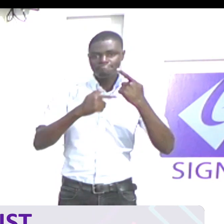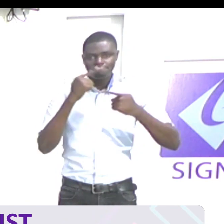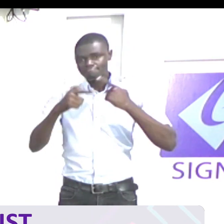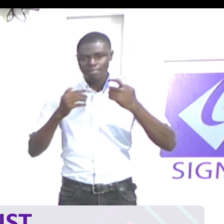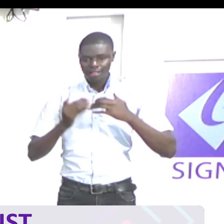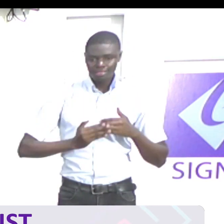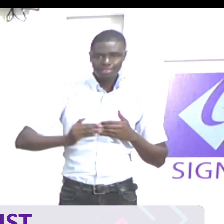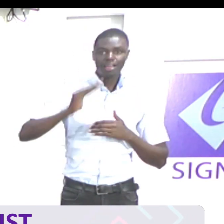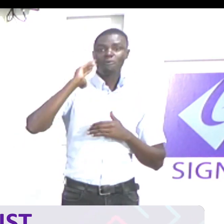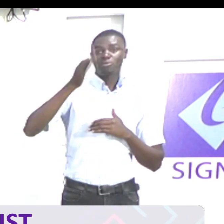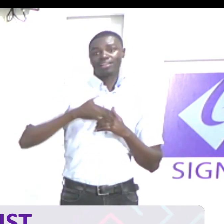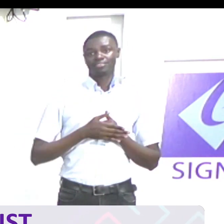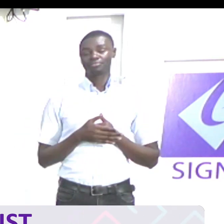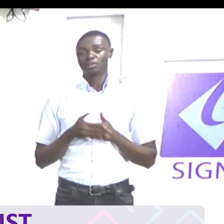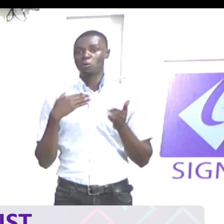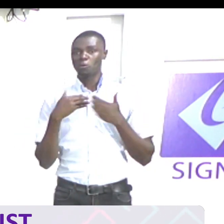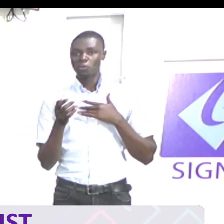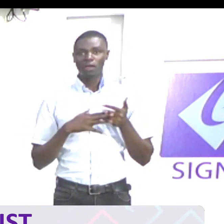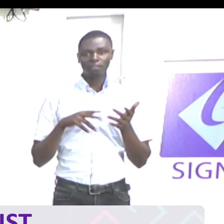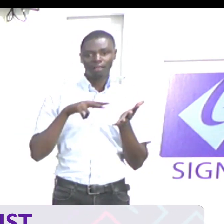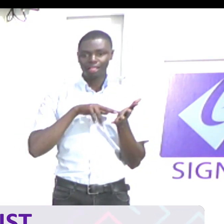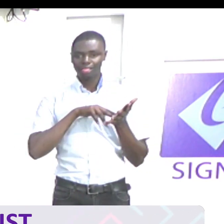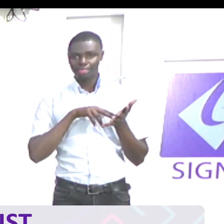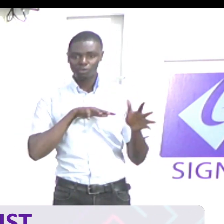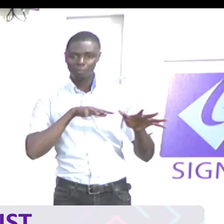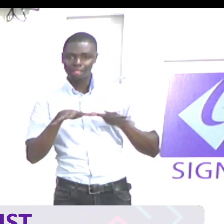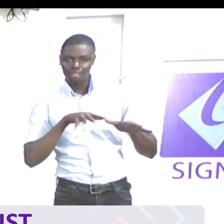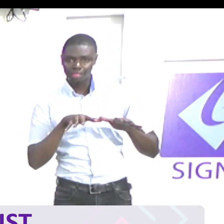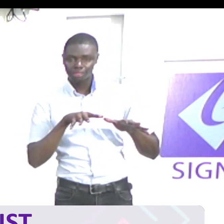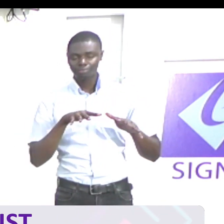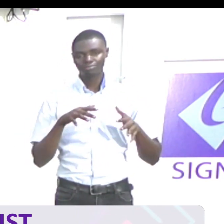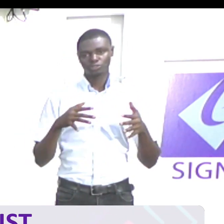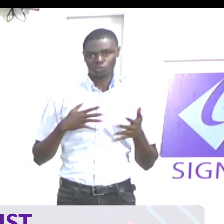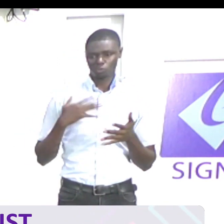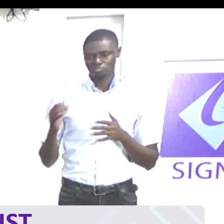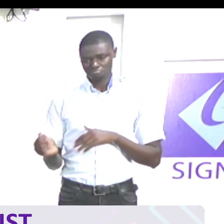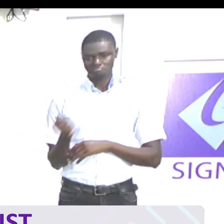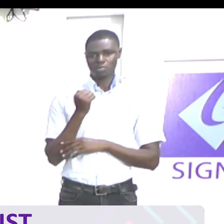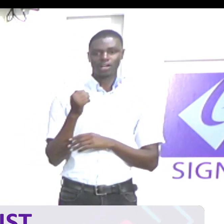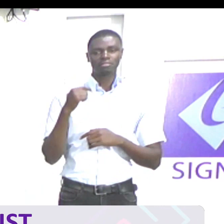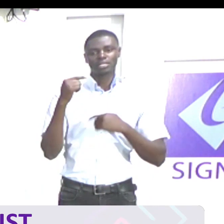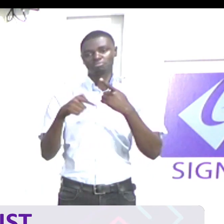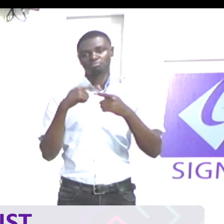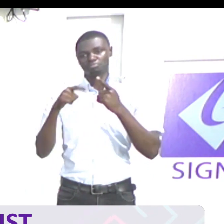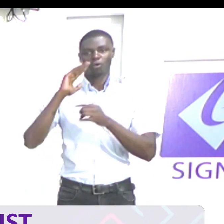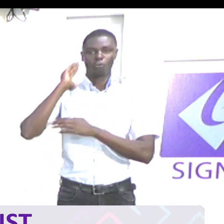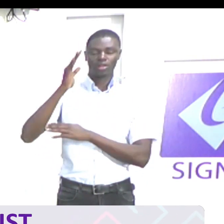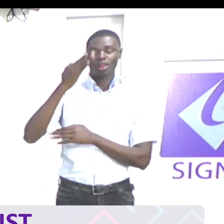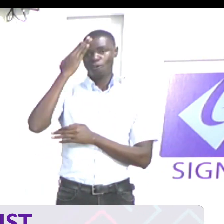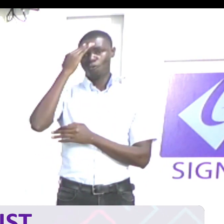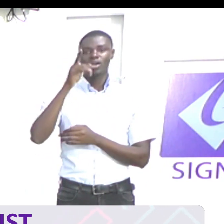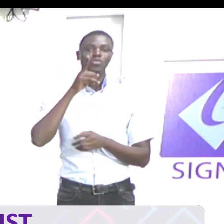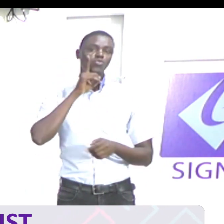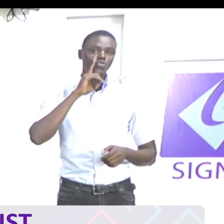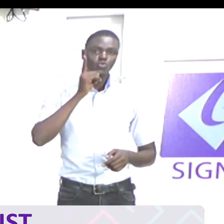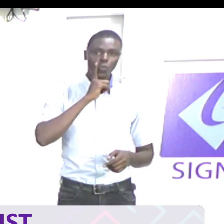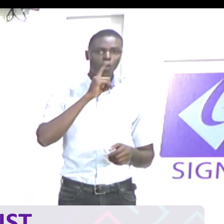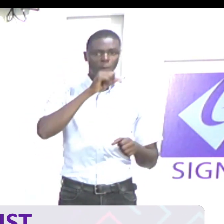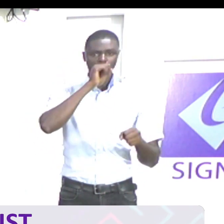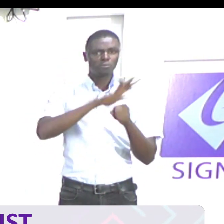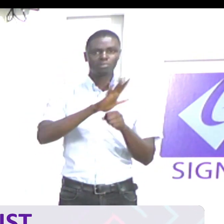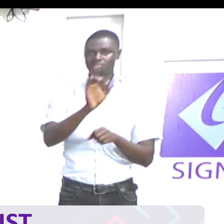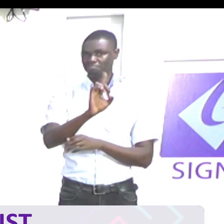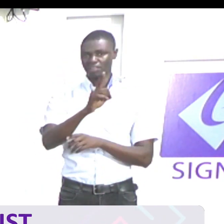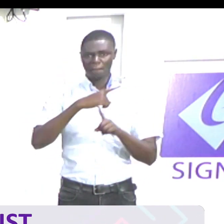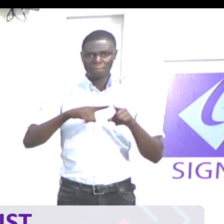Kasonge. Hakuna tumesema hata kama una stumble mali una fumble mali, dust yourself up and you keep going manze, because tomorrow is never promised, but today we have to make